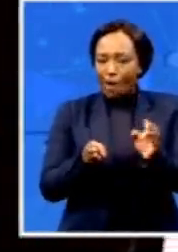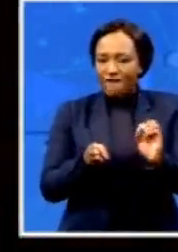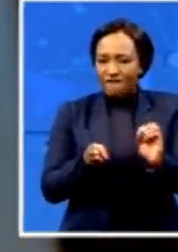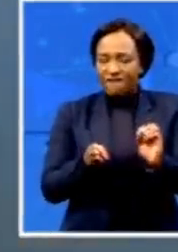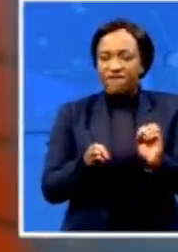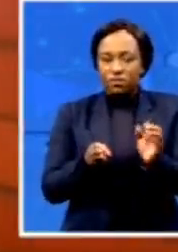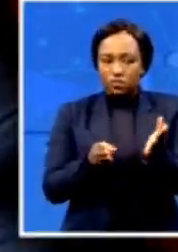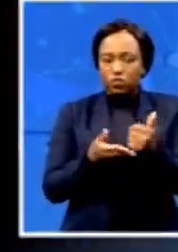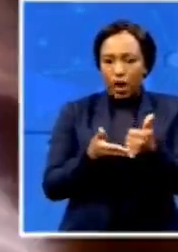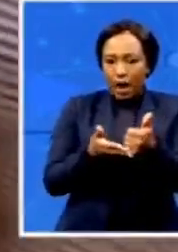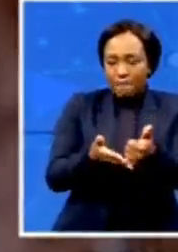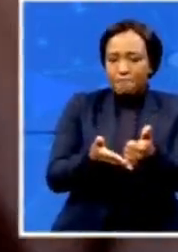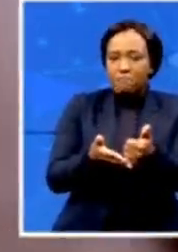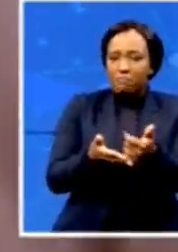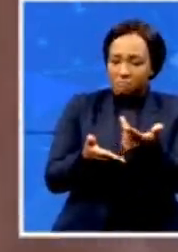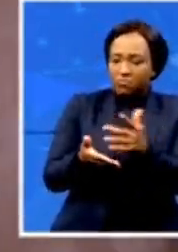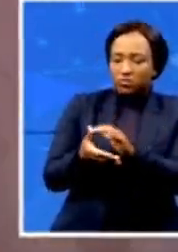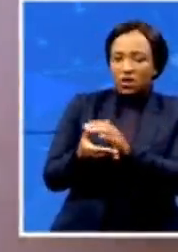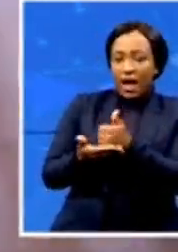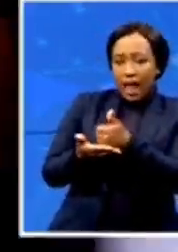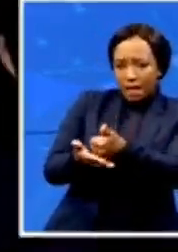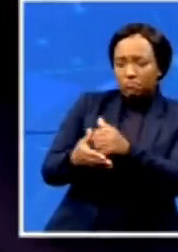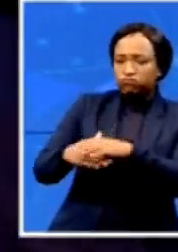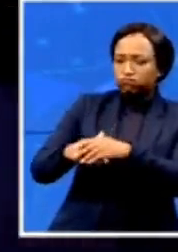hand. And the communities